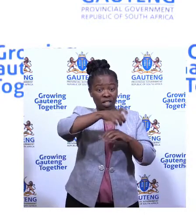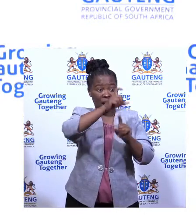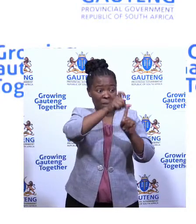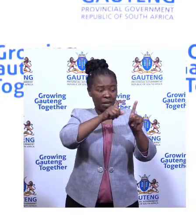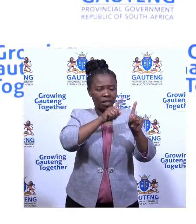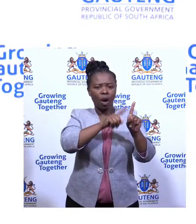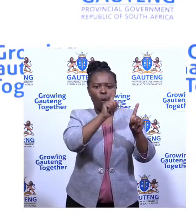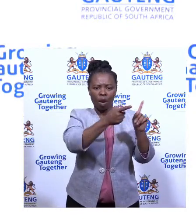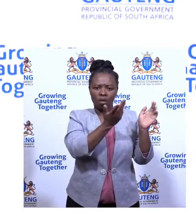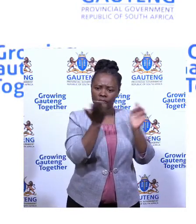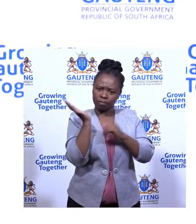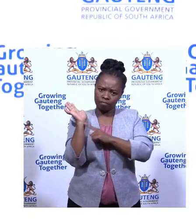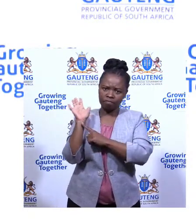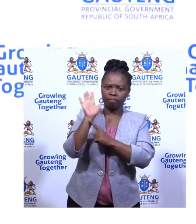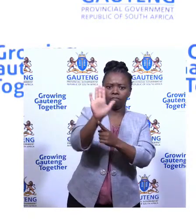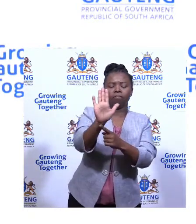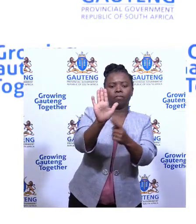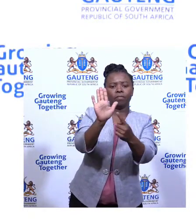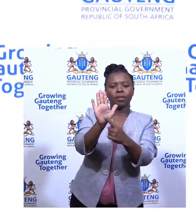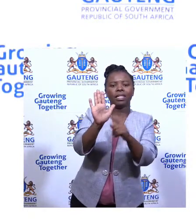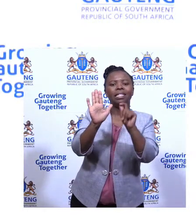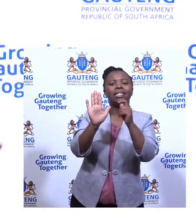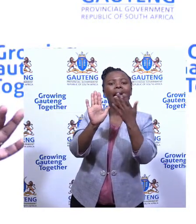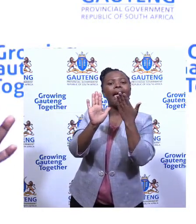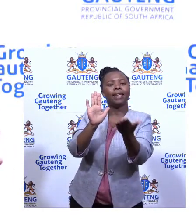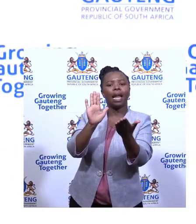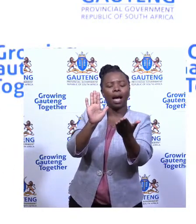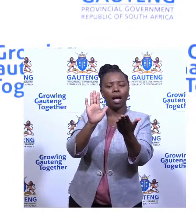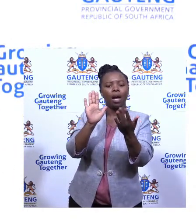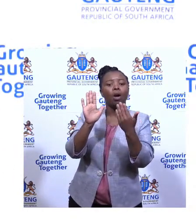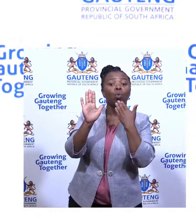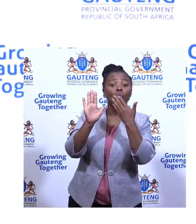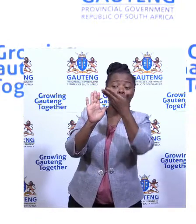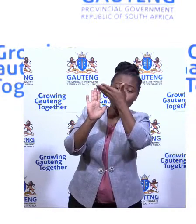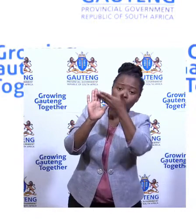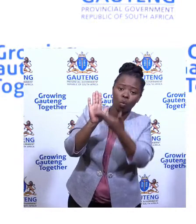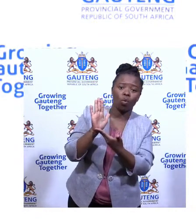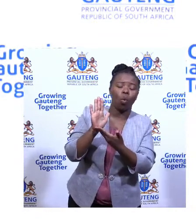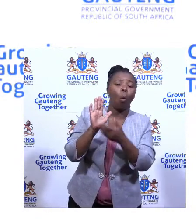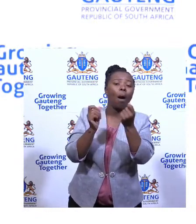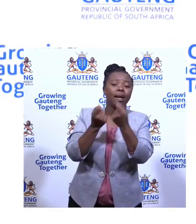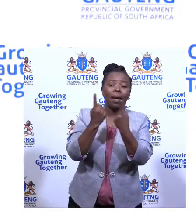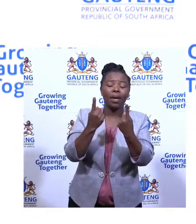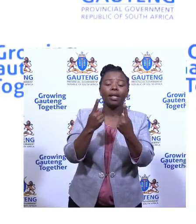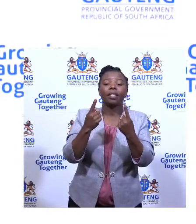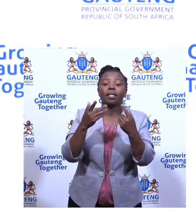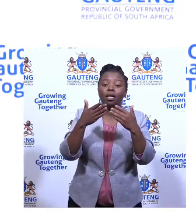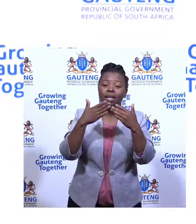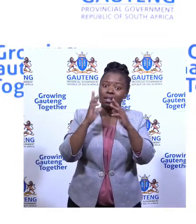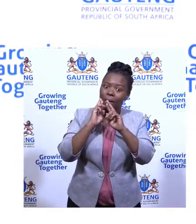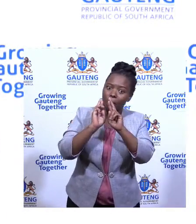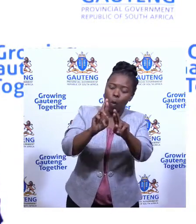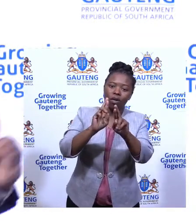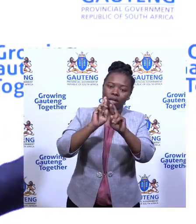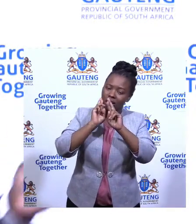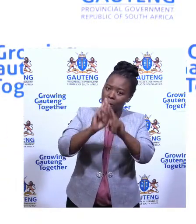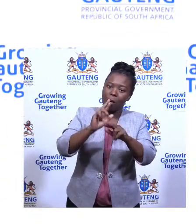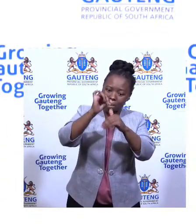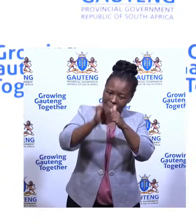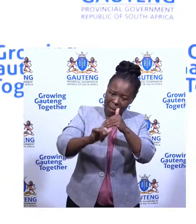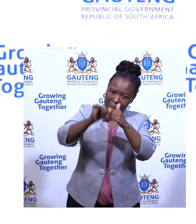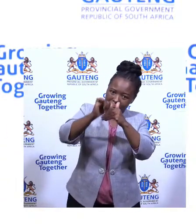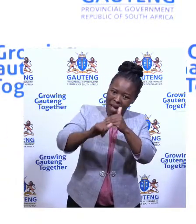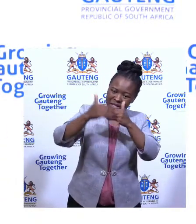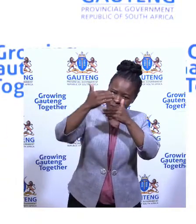a disclosure of tenders report. Together with the open tender system, reporting on tenders every